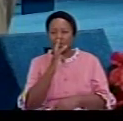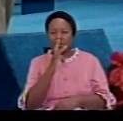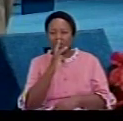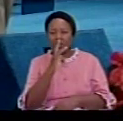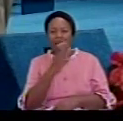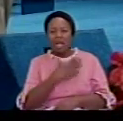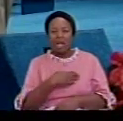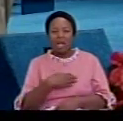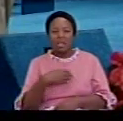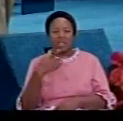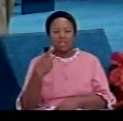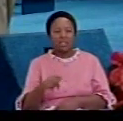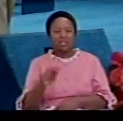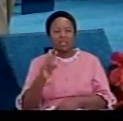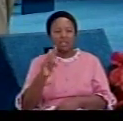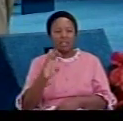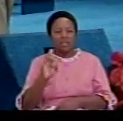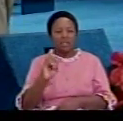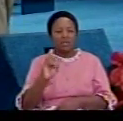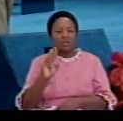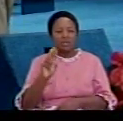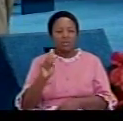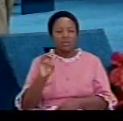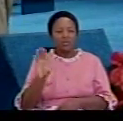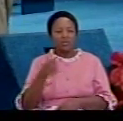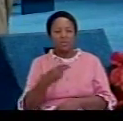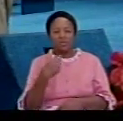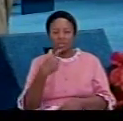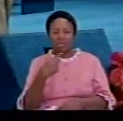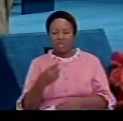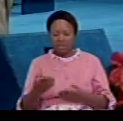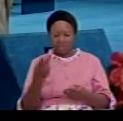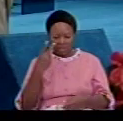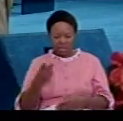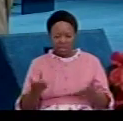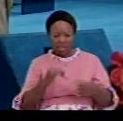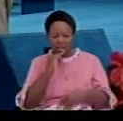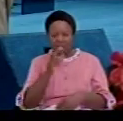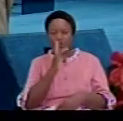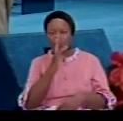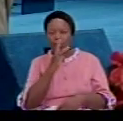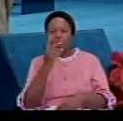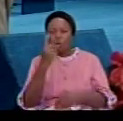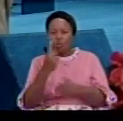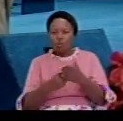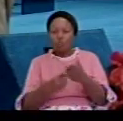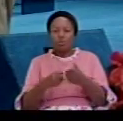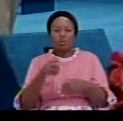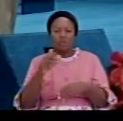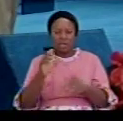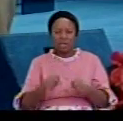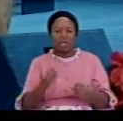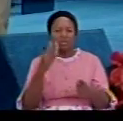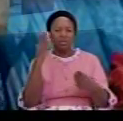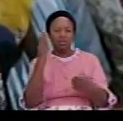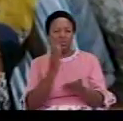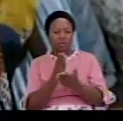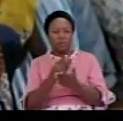And the eunuch said, see, here is water. What does hinder me to be